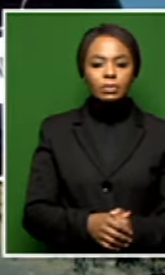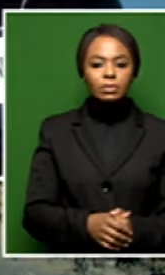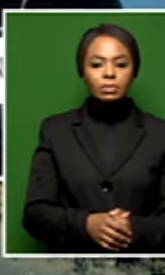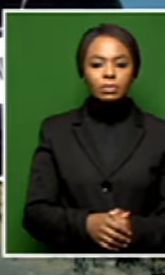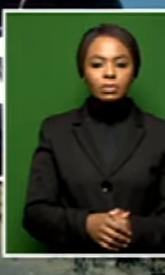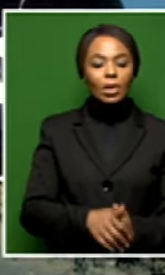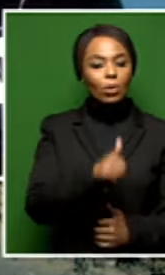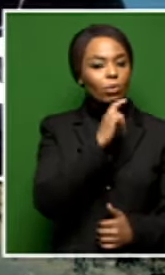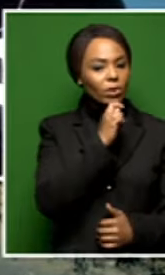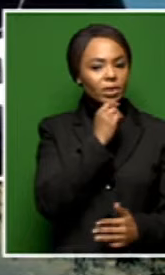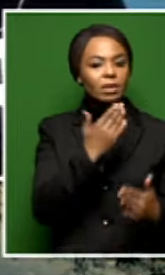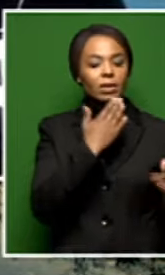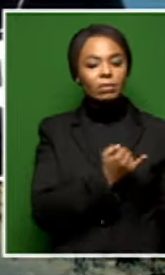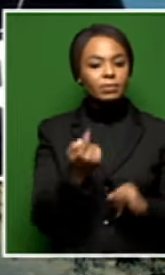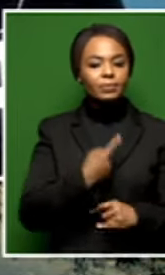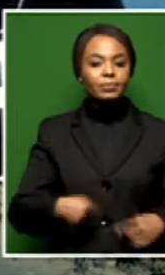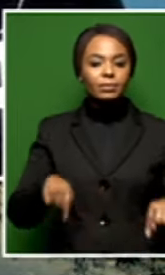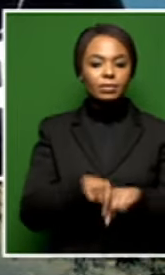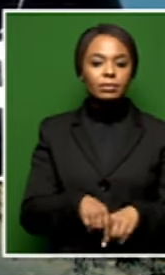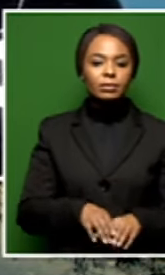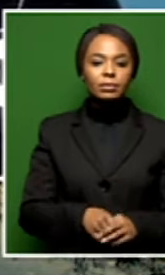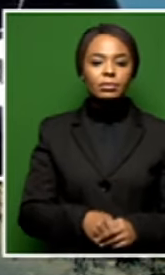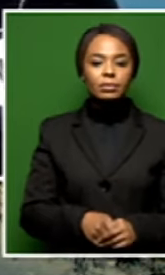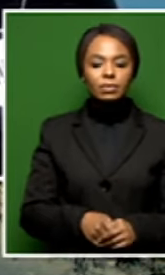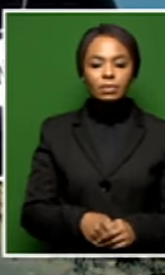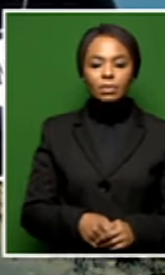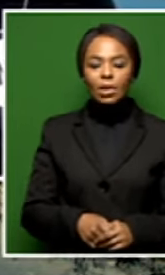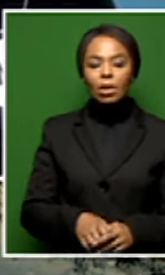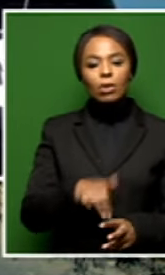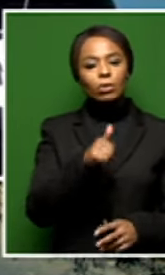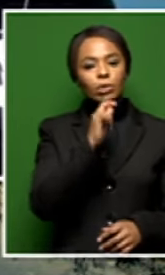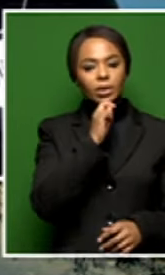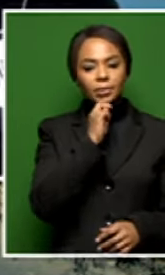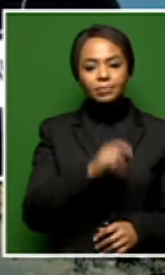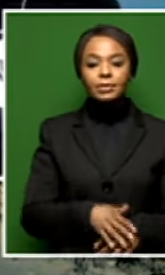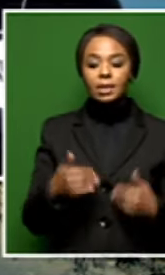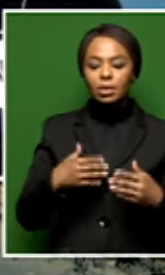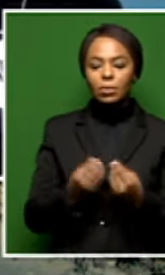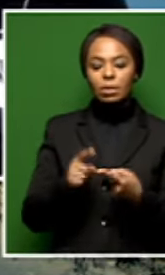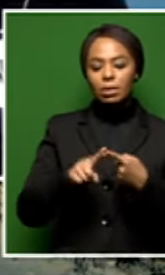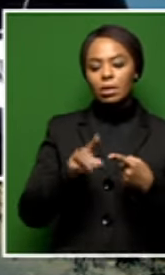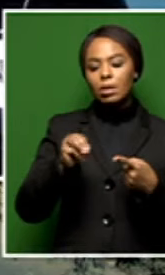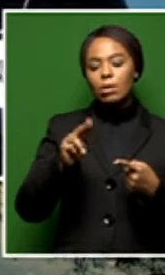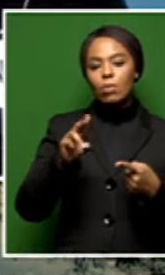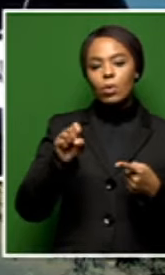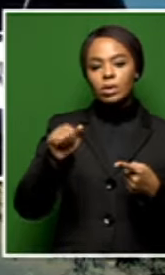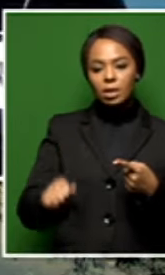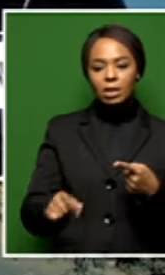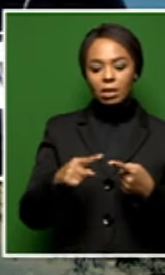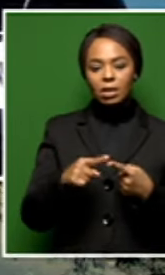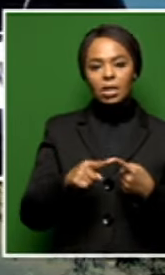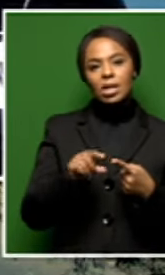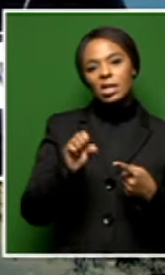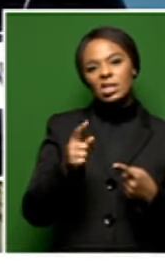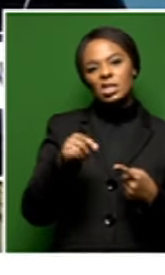Good morning, and thank you for having us. Good morning. Musa, let me start with you. Let's start with how this collaboration between Studio Nxumalo Contemporary